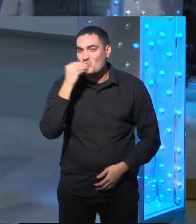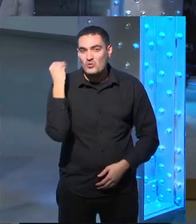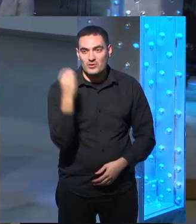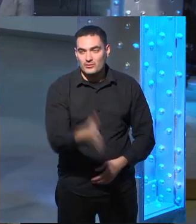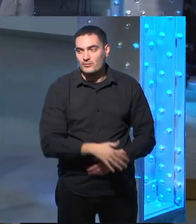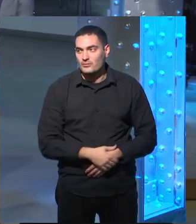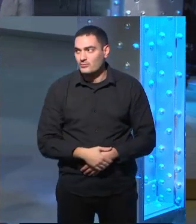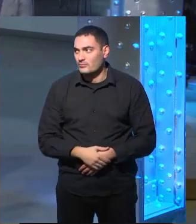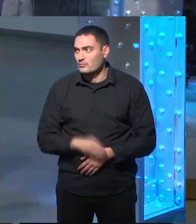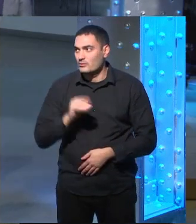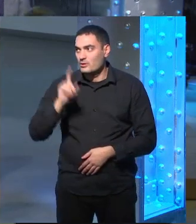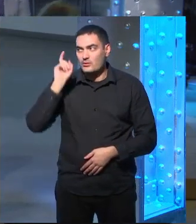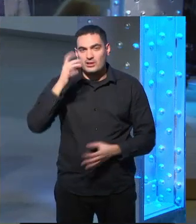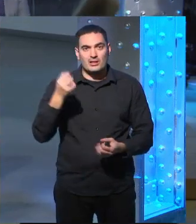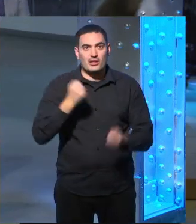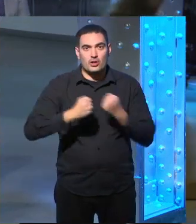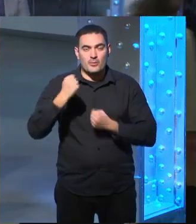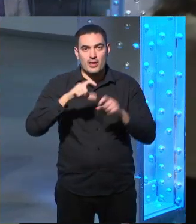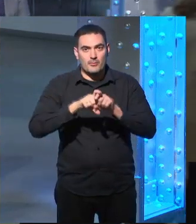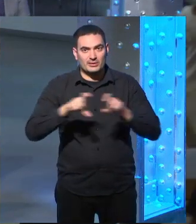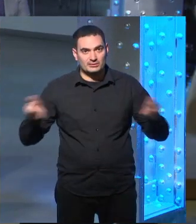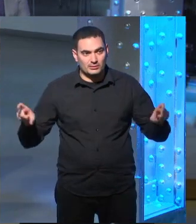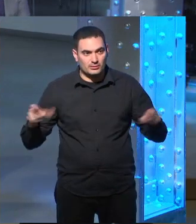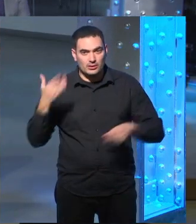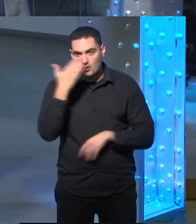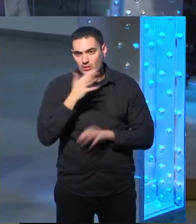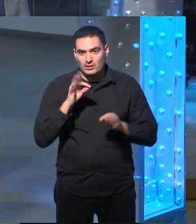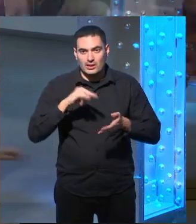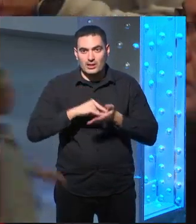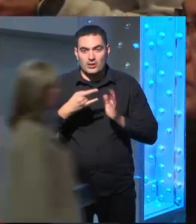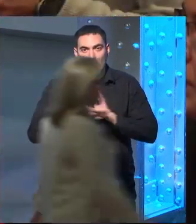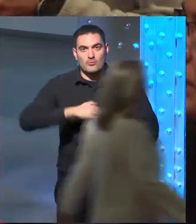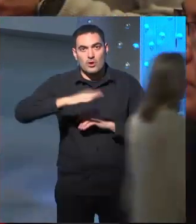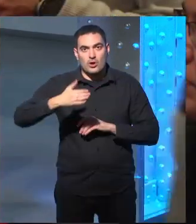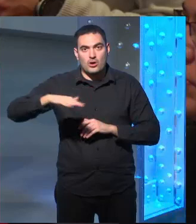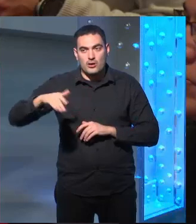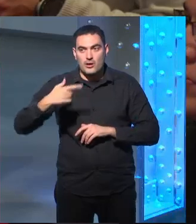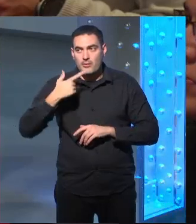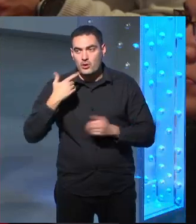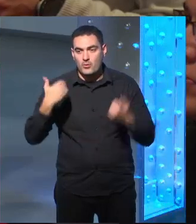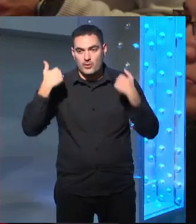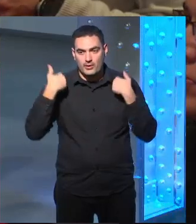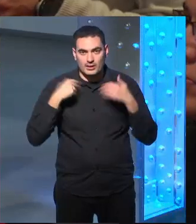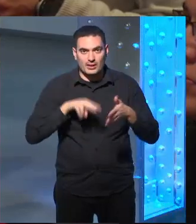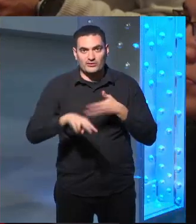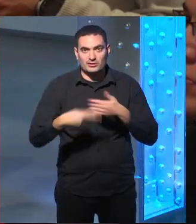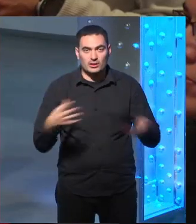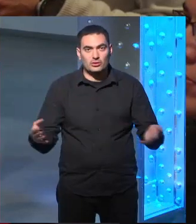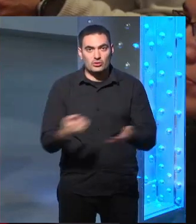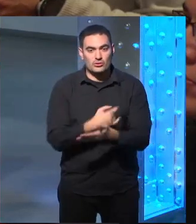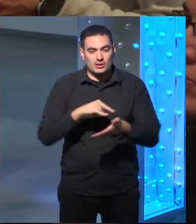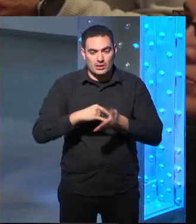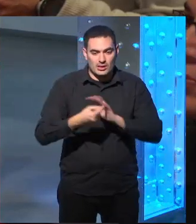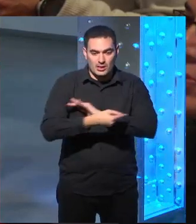am going to be a teacher of business economy, although